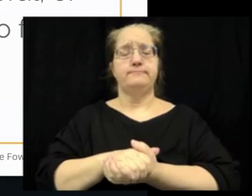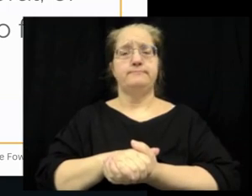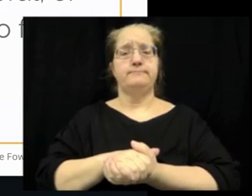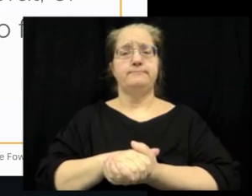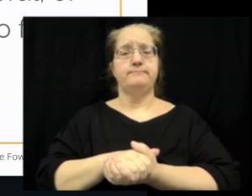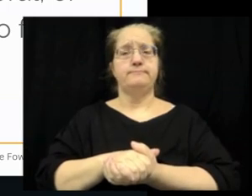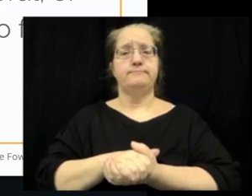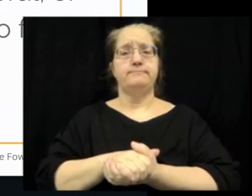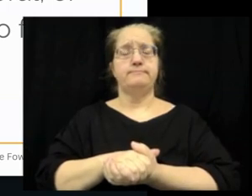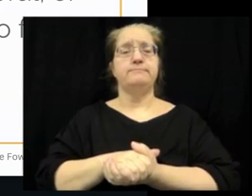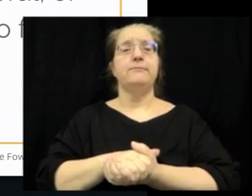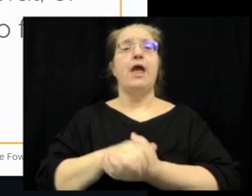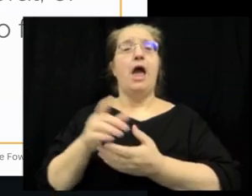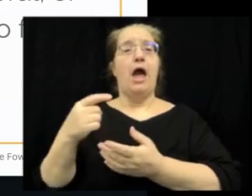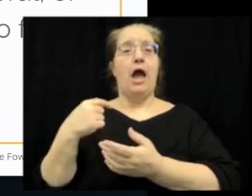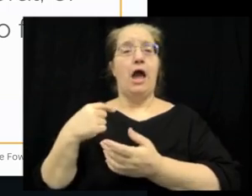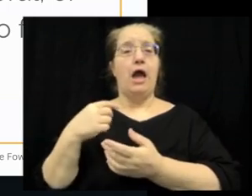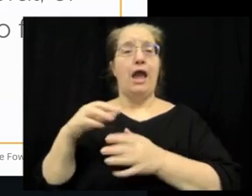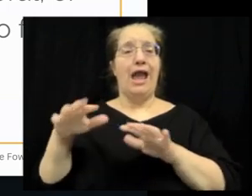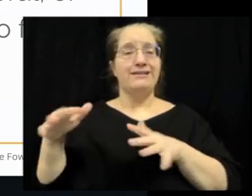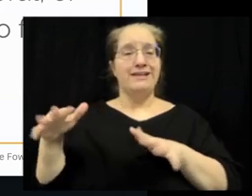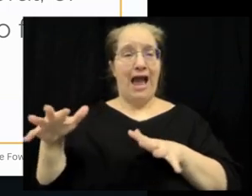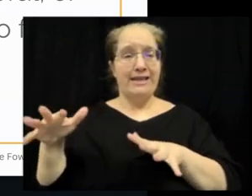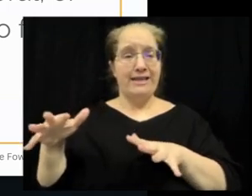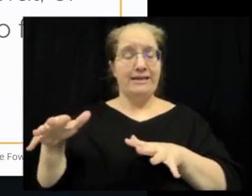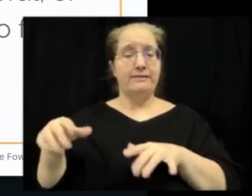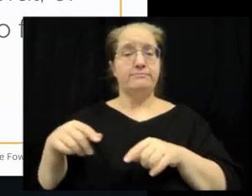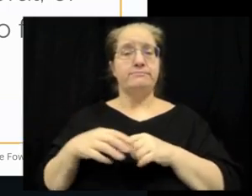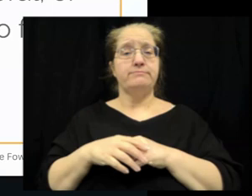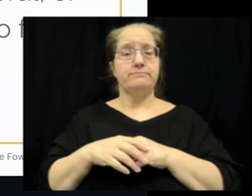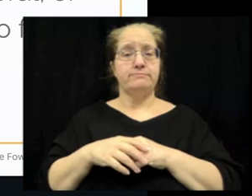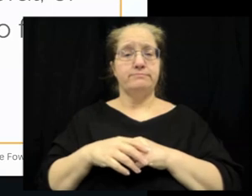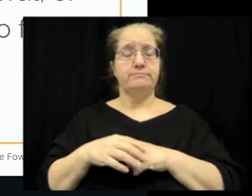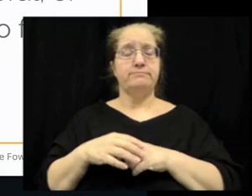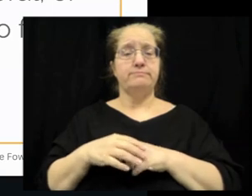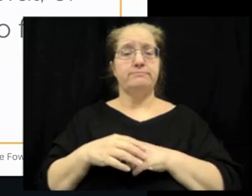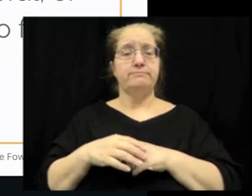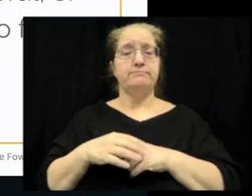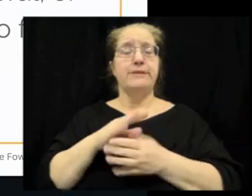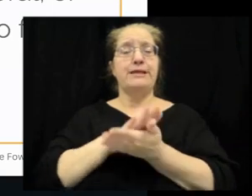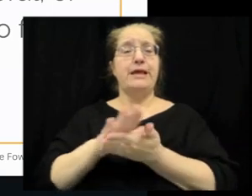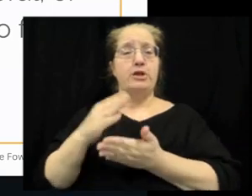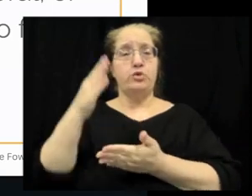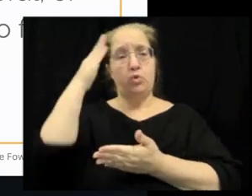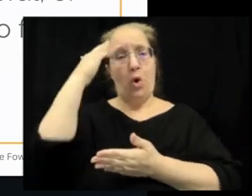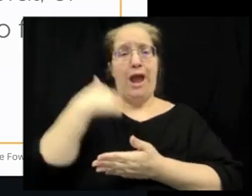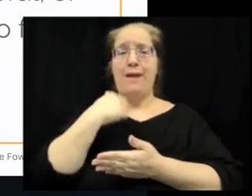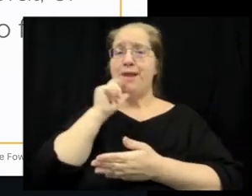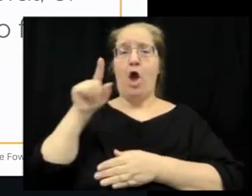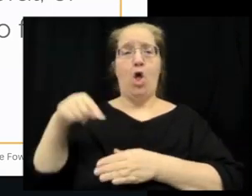Hearing that anxiety is mentioned. And I'm so glad to know that I'm not alone in navigating this.